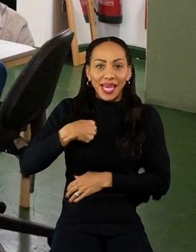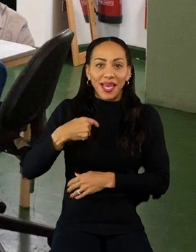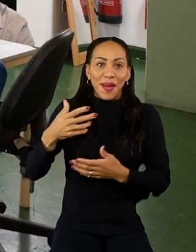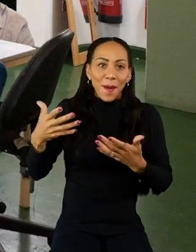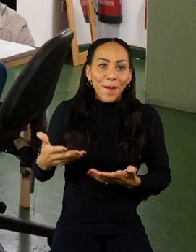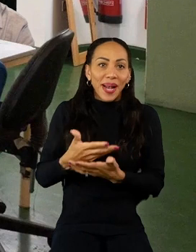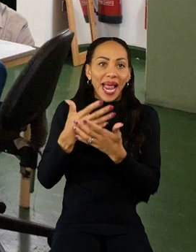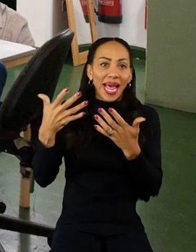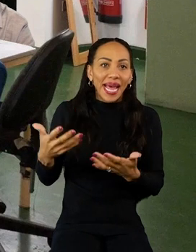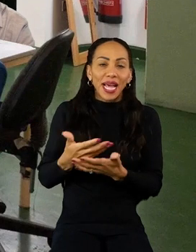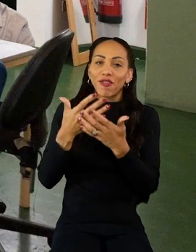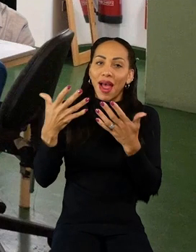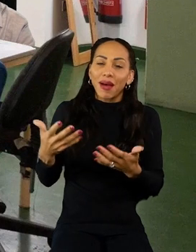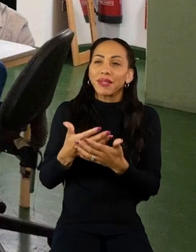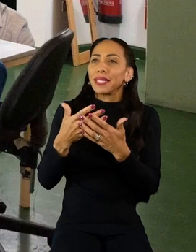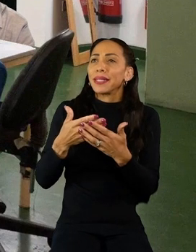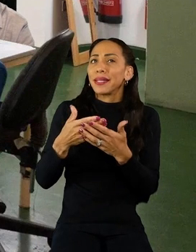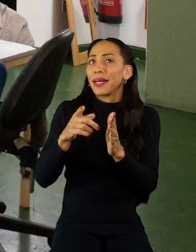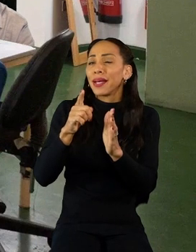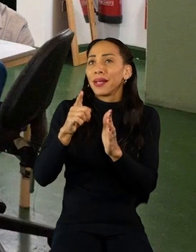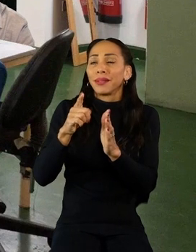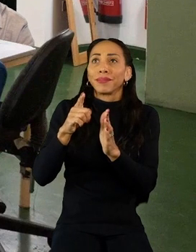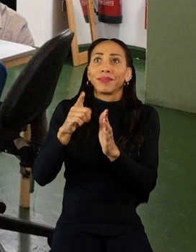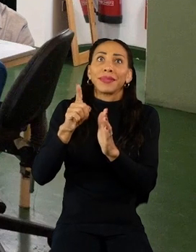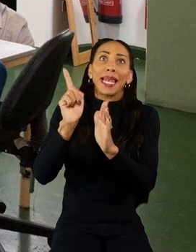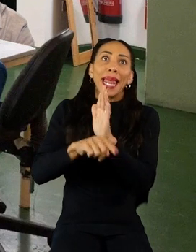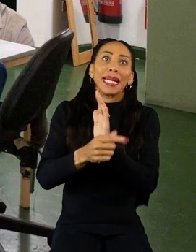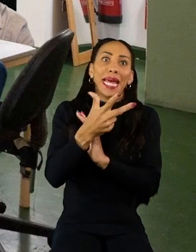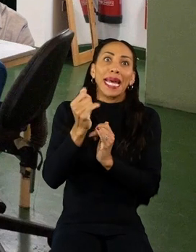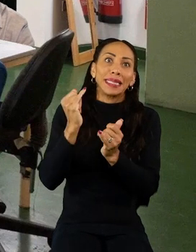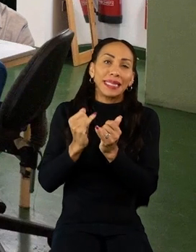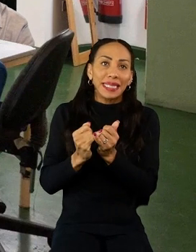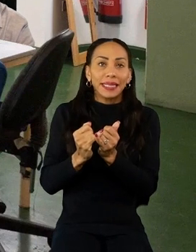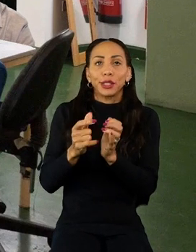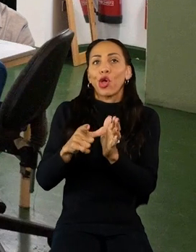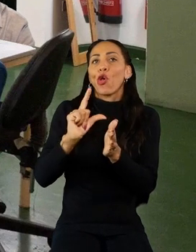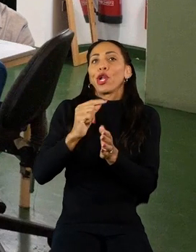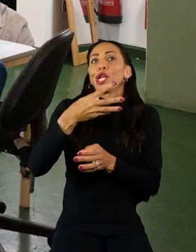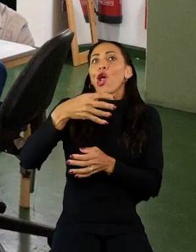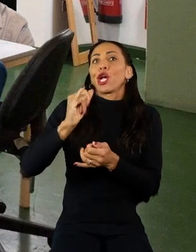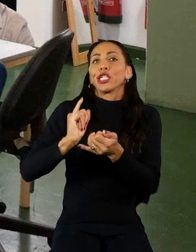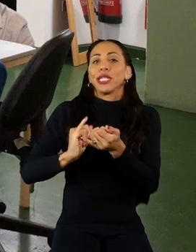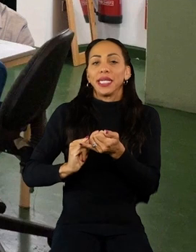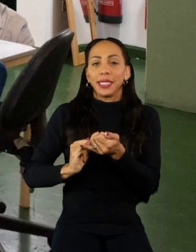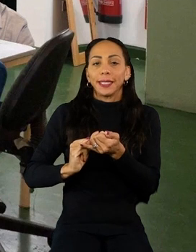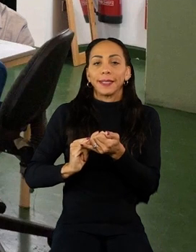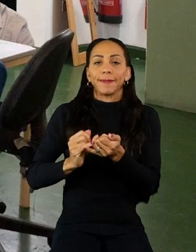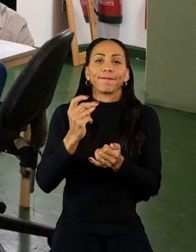different things, and playing around with stuff back in the early 90s and late 80s as well.